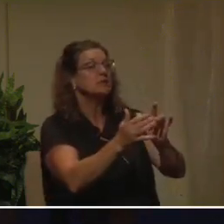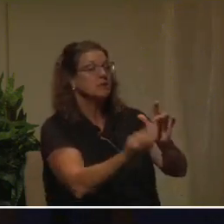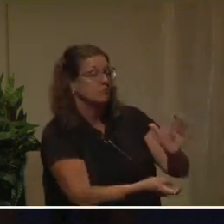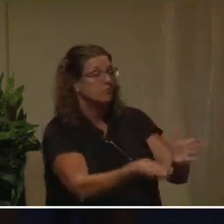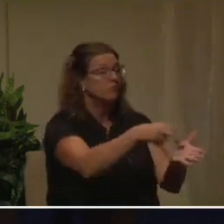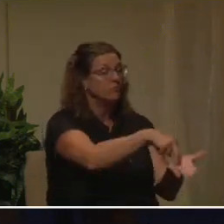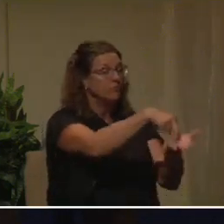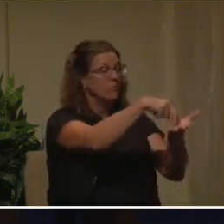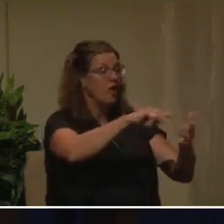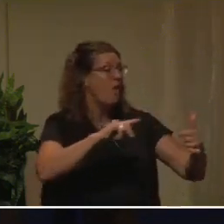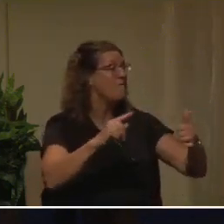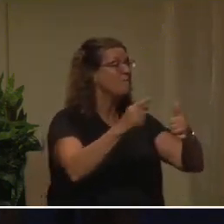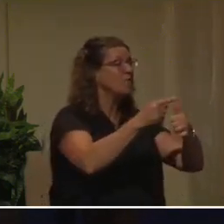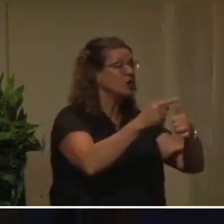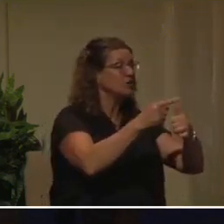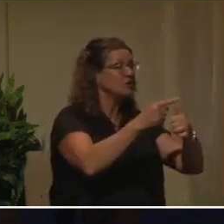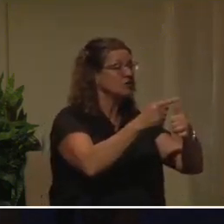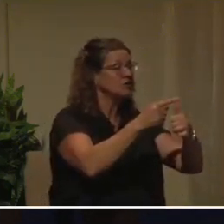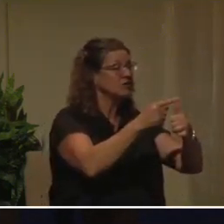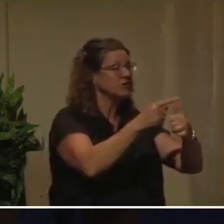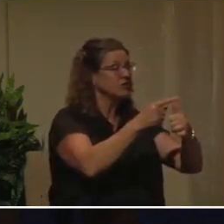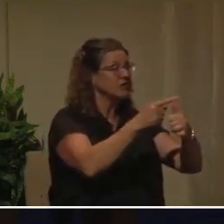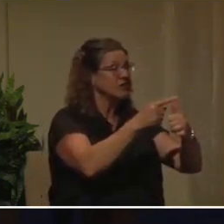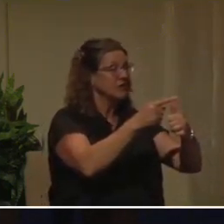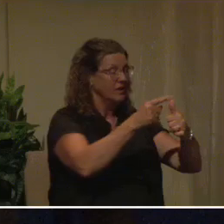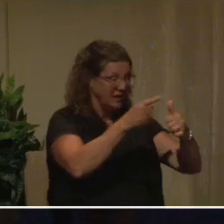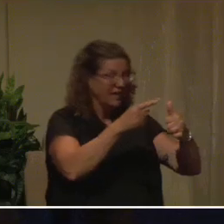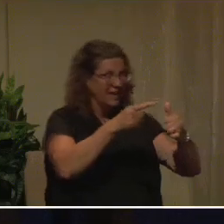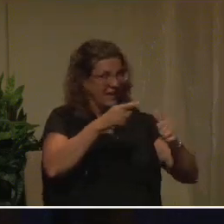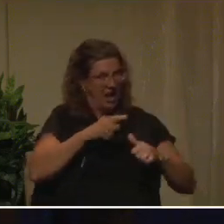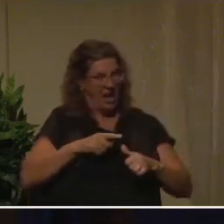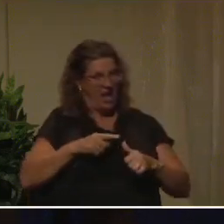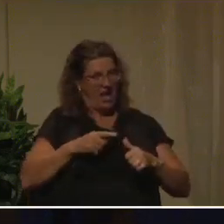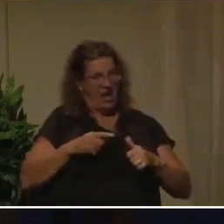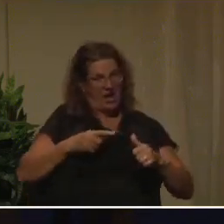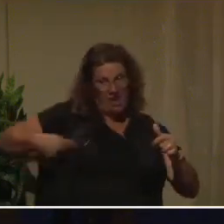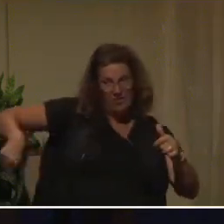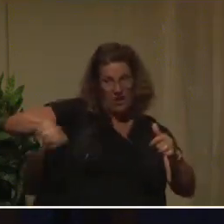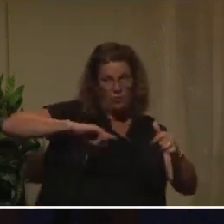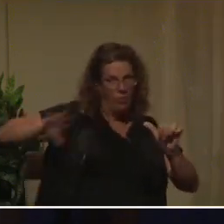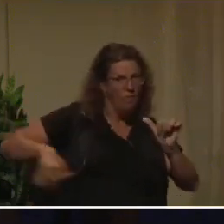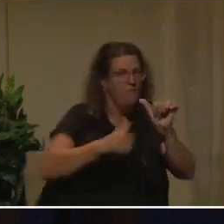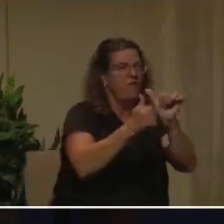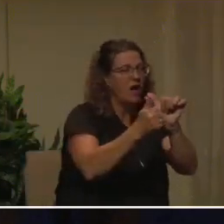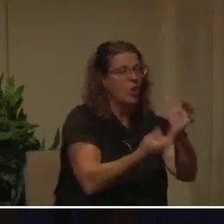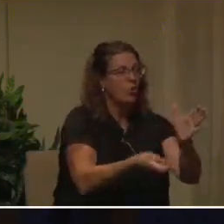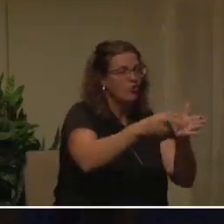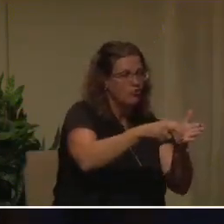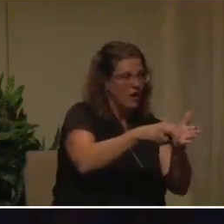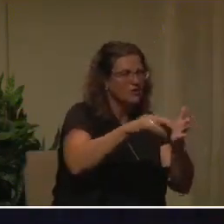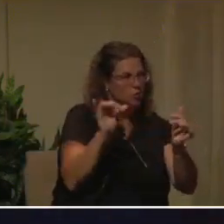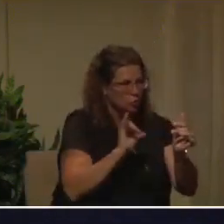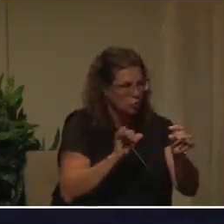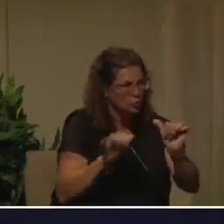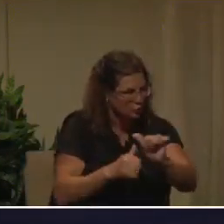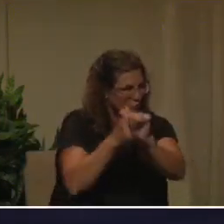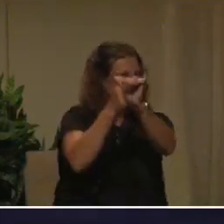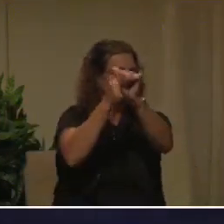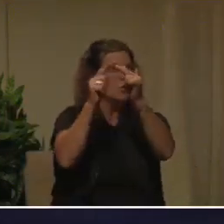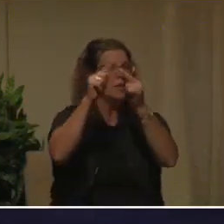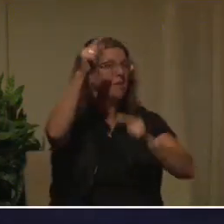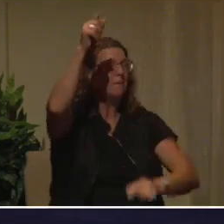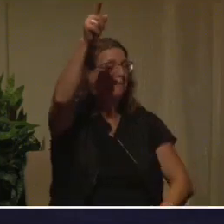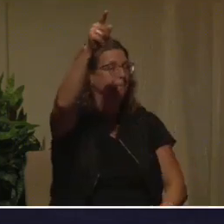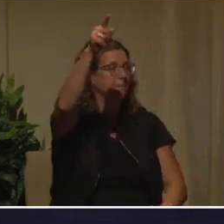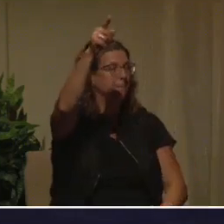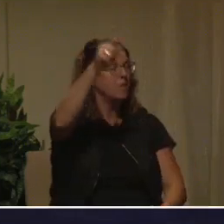return again, all of those in me will rise. Death cannot hold them back. And so he says